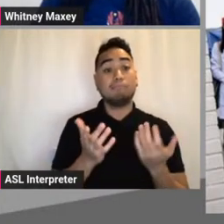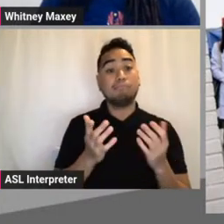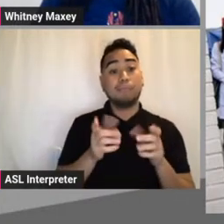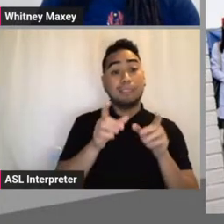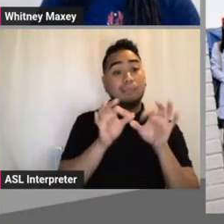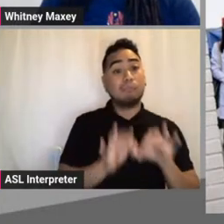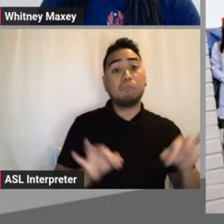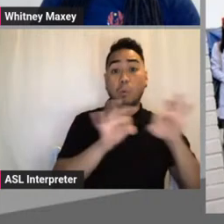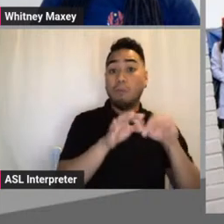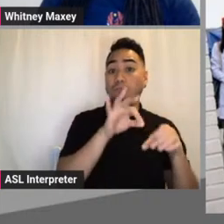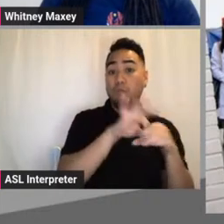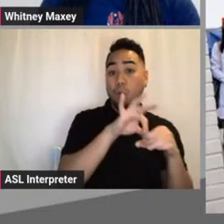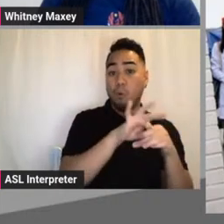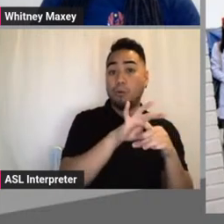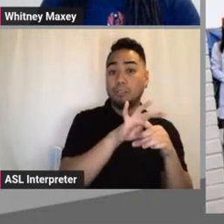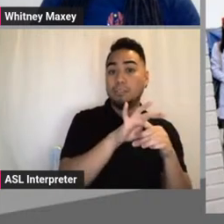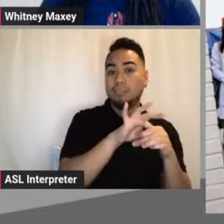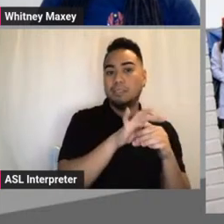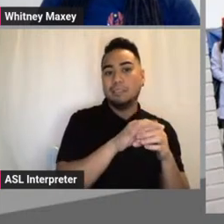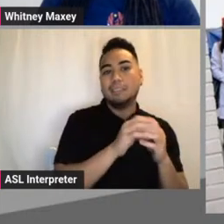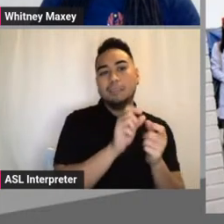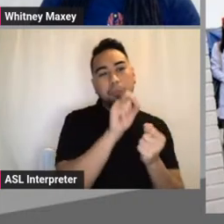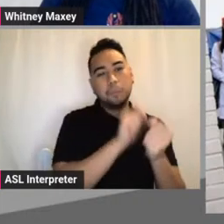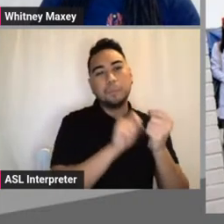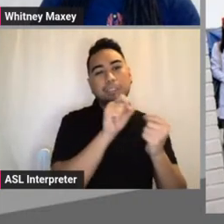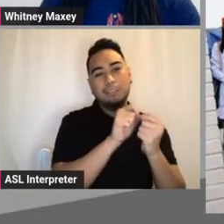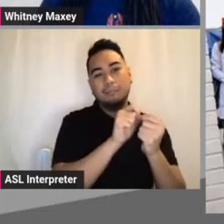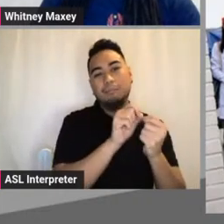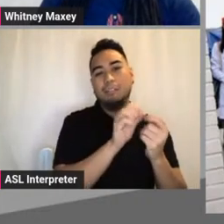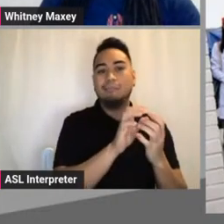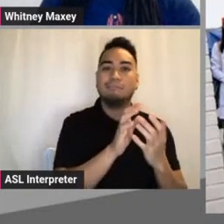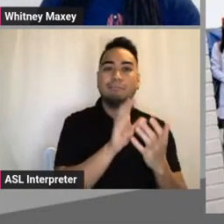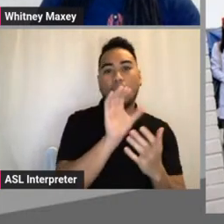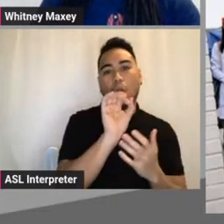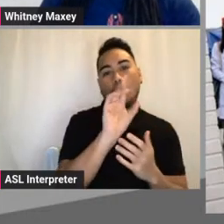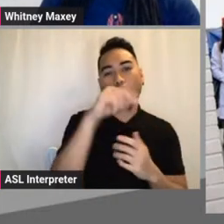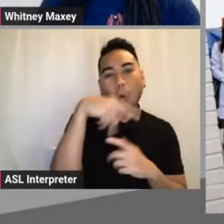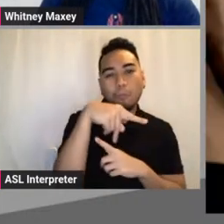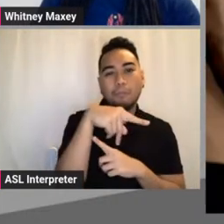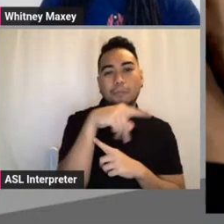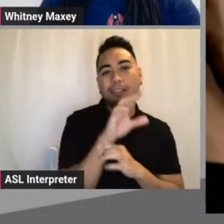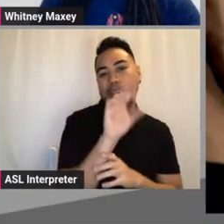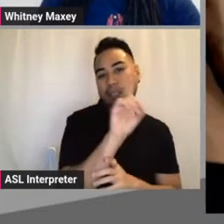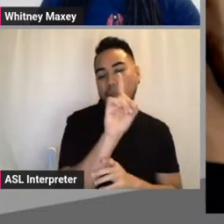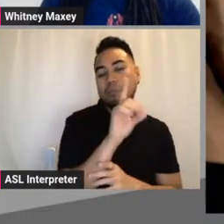by voting for certain corporate Democrats, perhaps like Joe Biden.